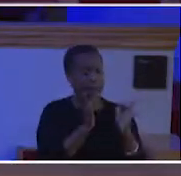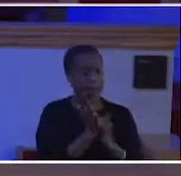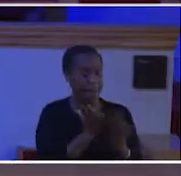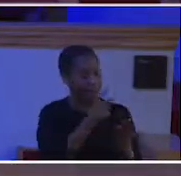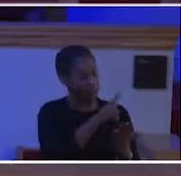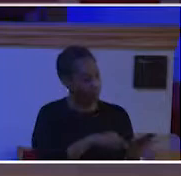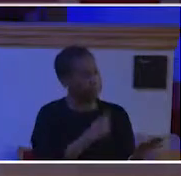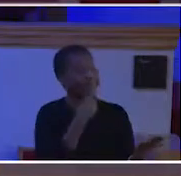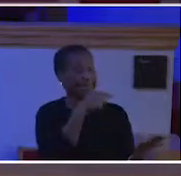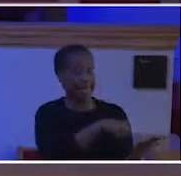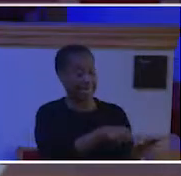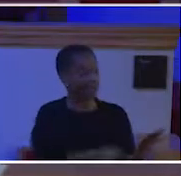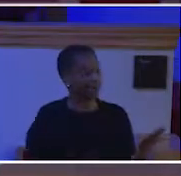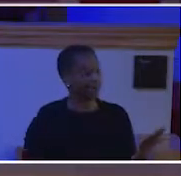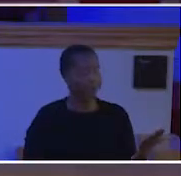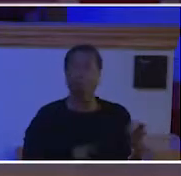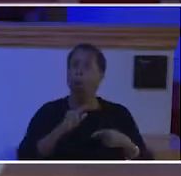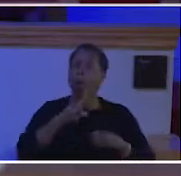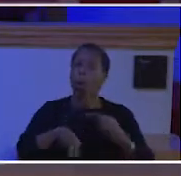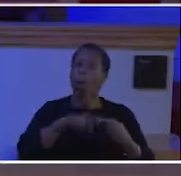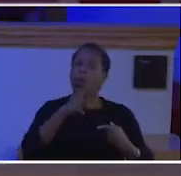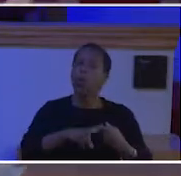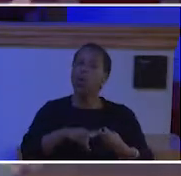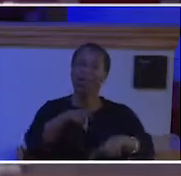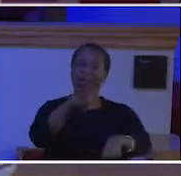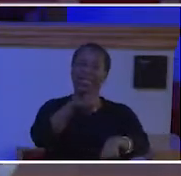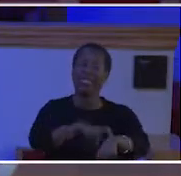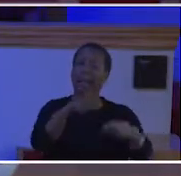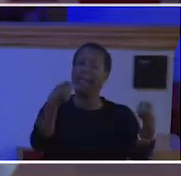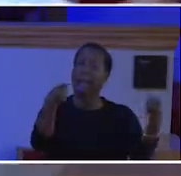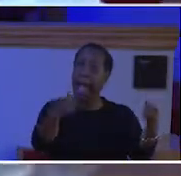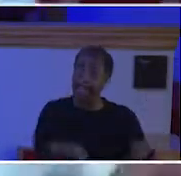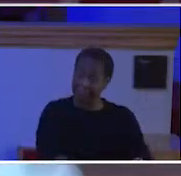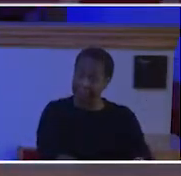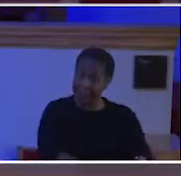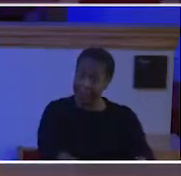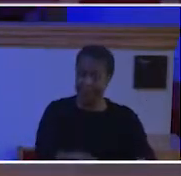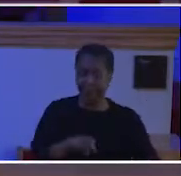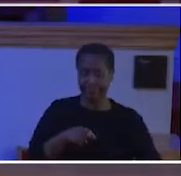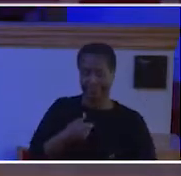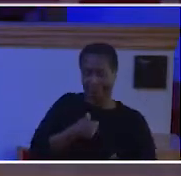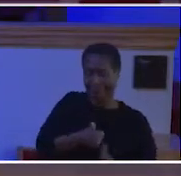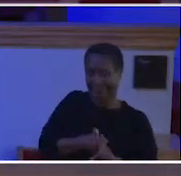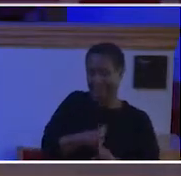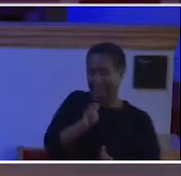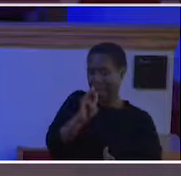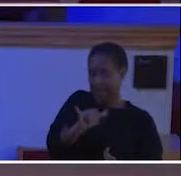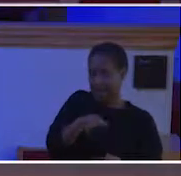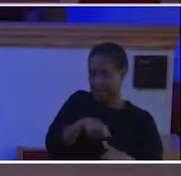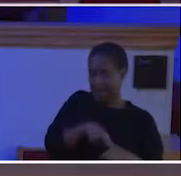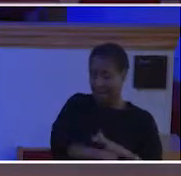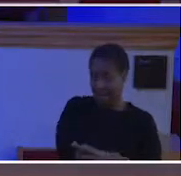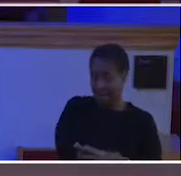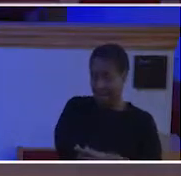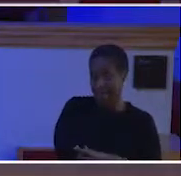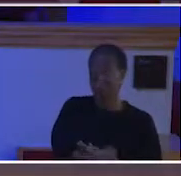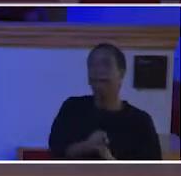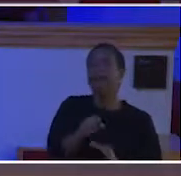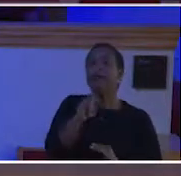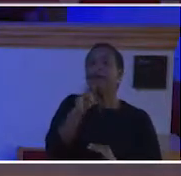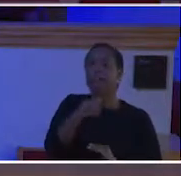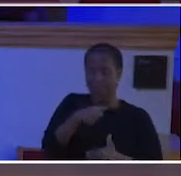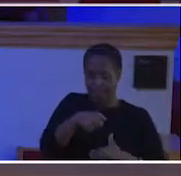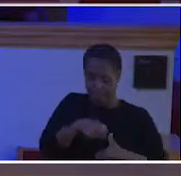says that when the time came for her to deliver, she brought forth